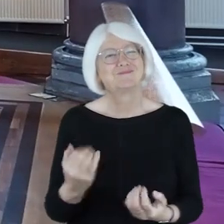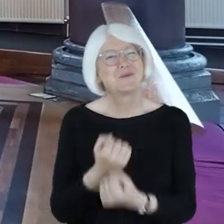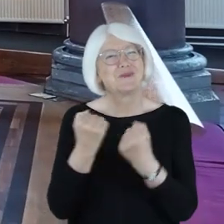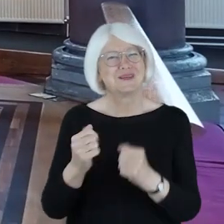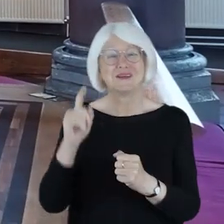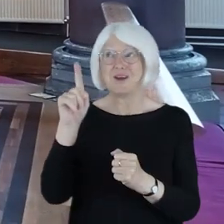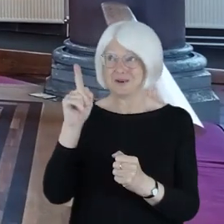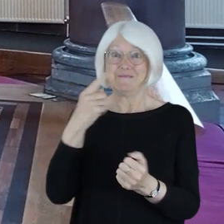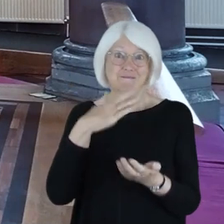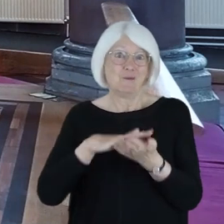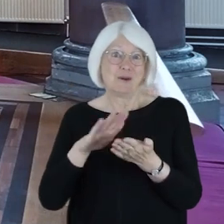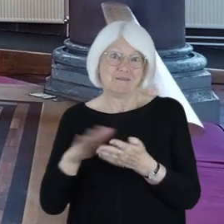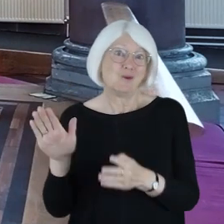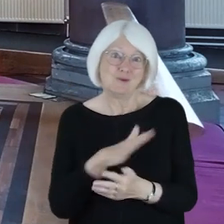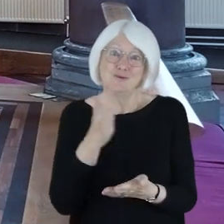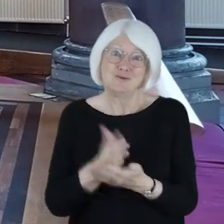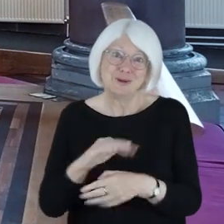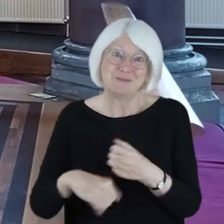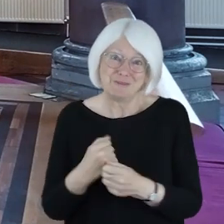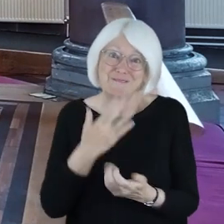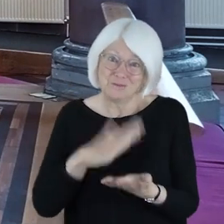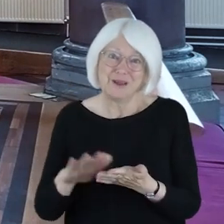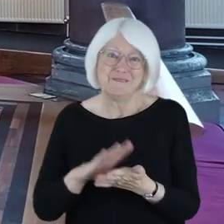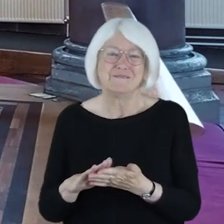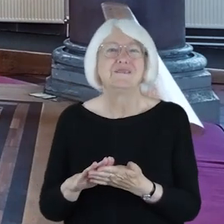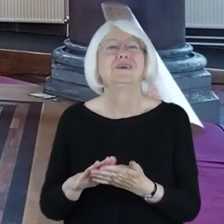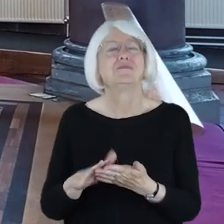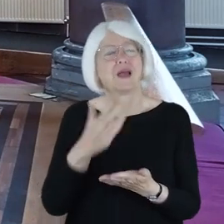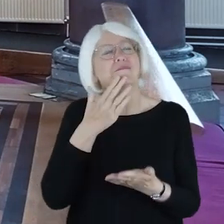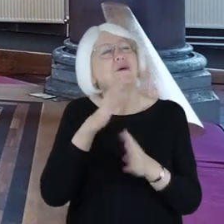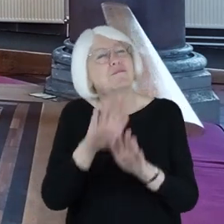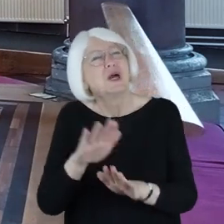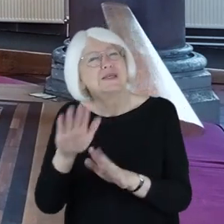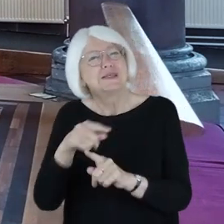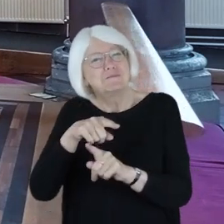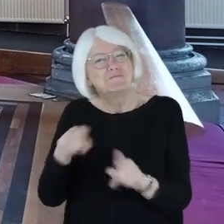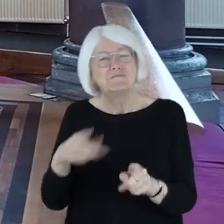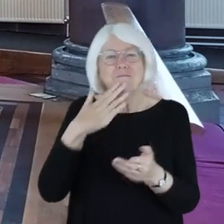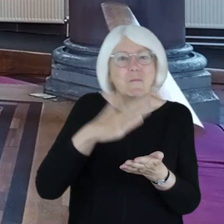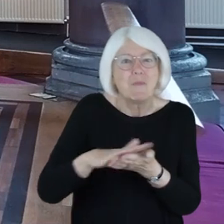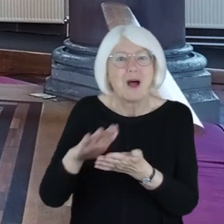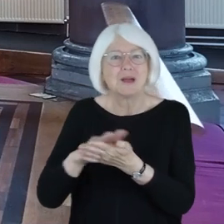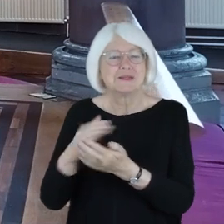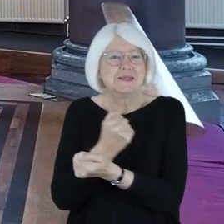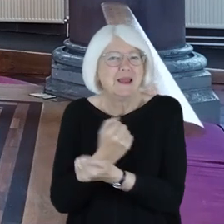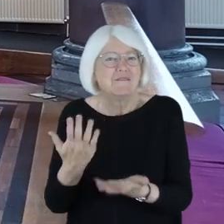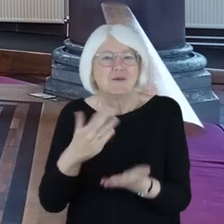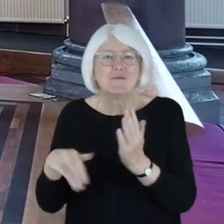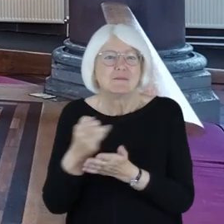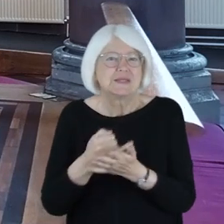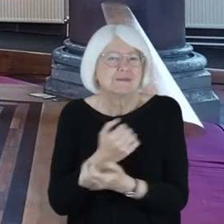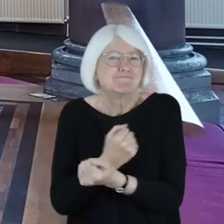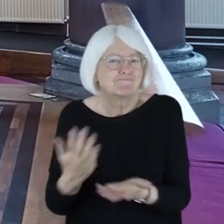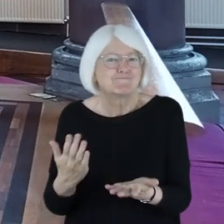Almighty God, who forgives all who truly repent, have mercy upon you, pardon and deliver you from all your